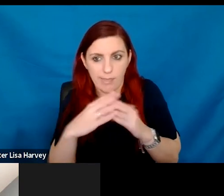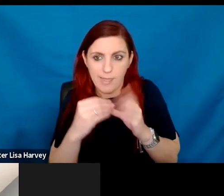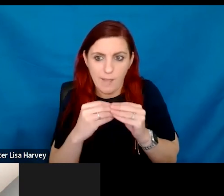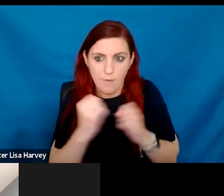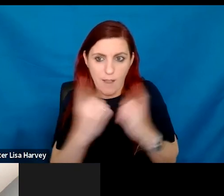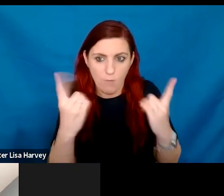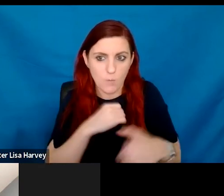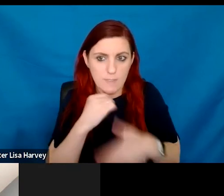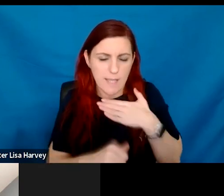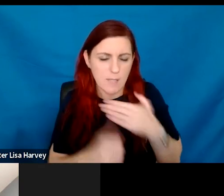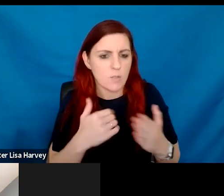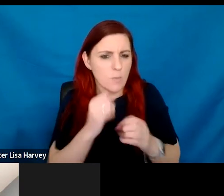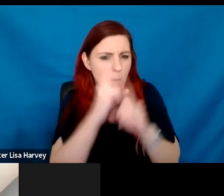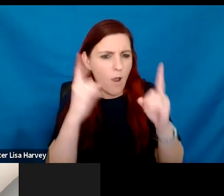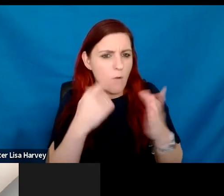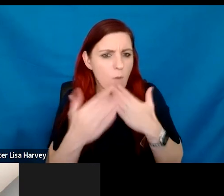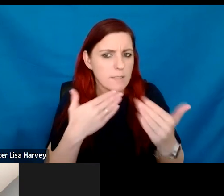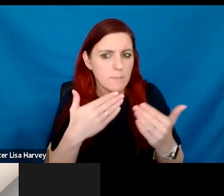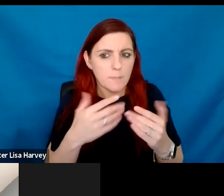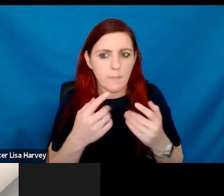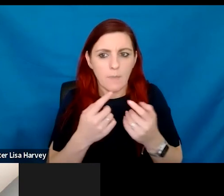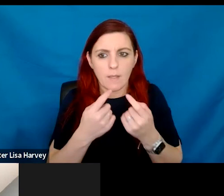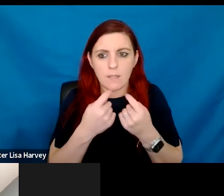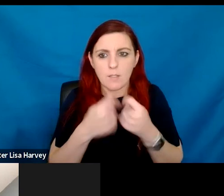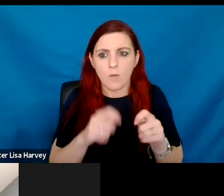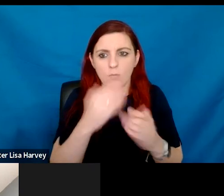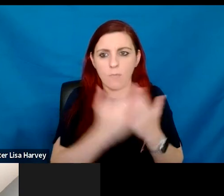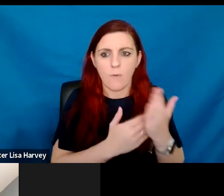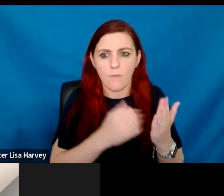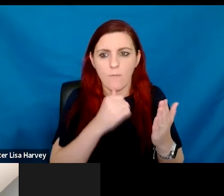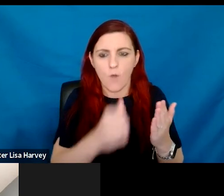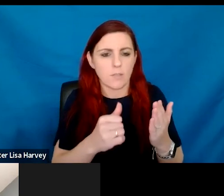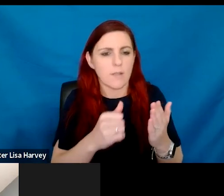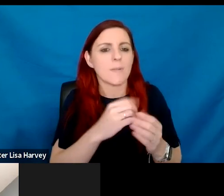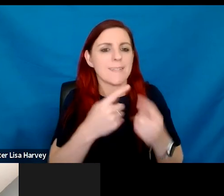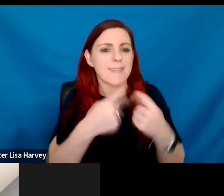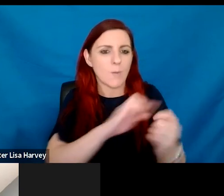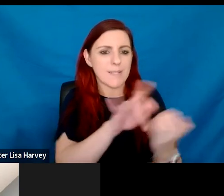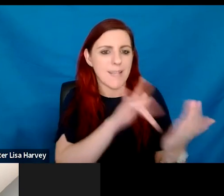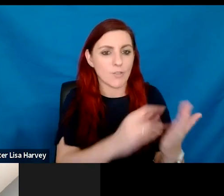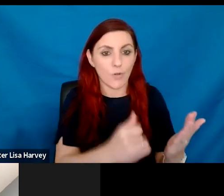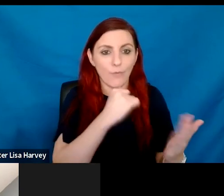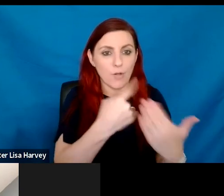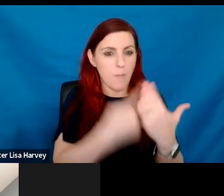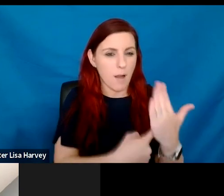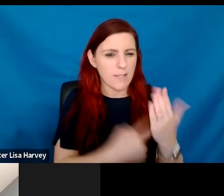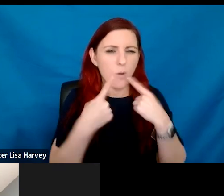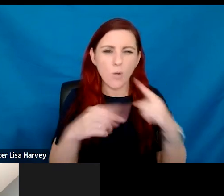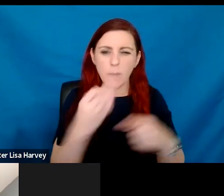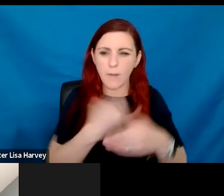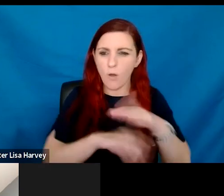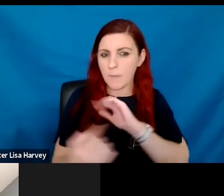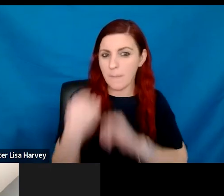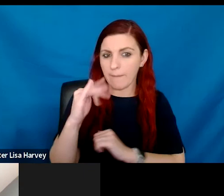here today to be aware of is the Town Centre First policy, which was launched by the government in early February.